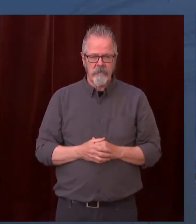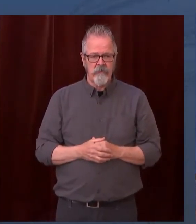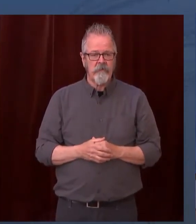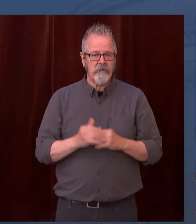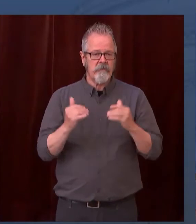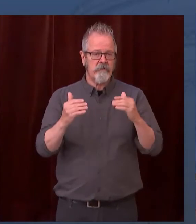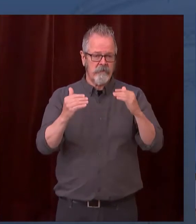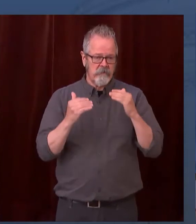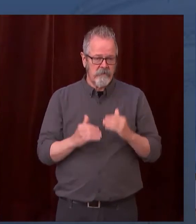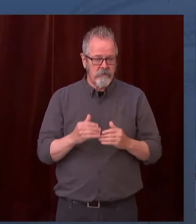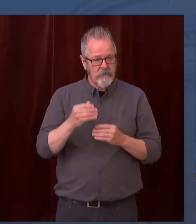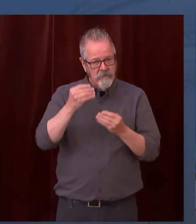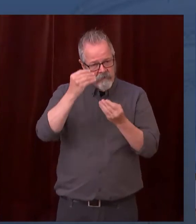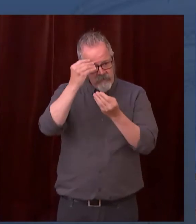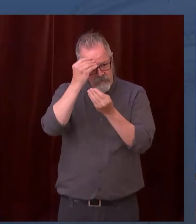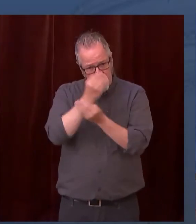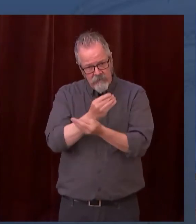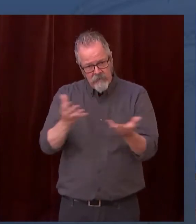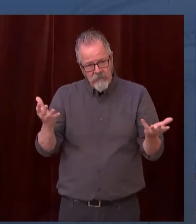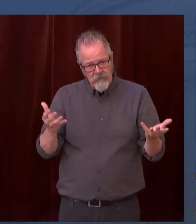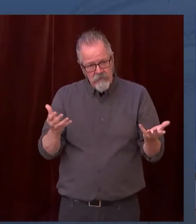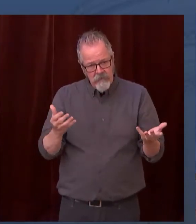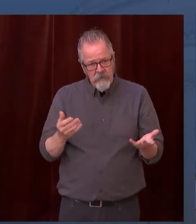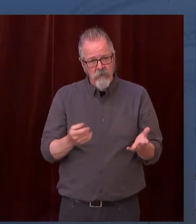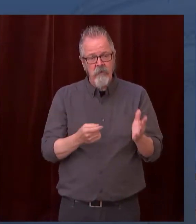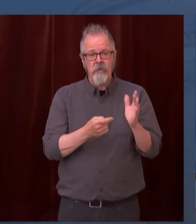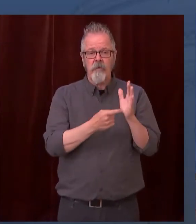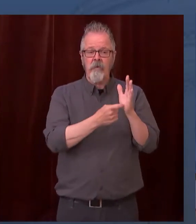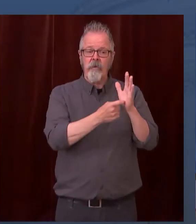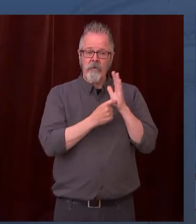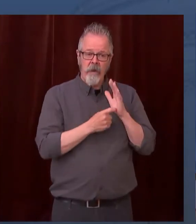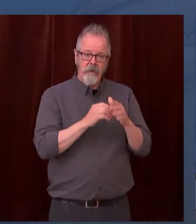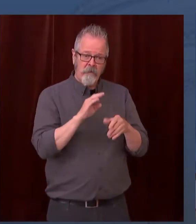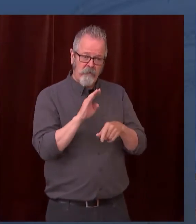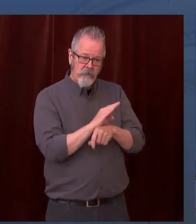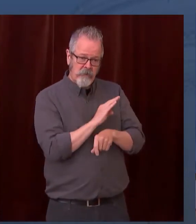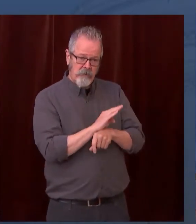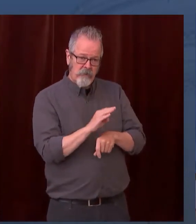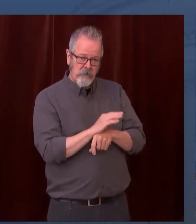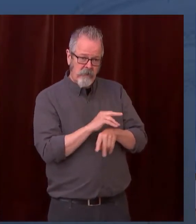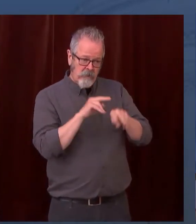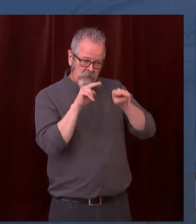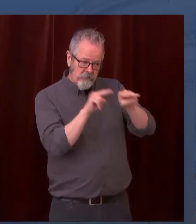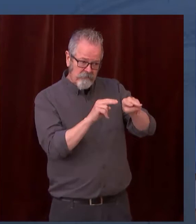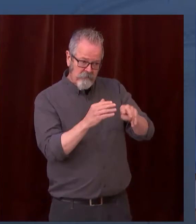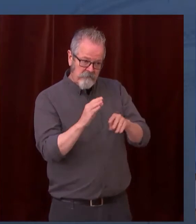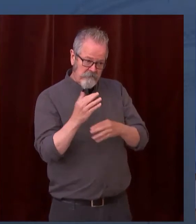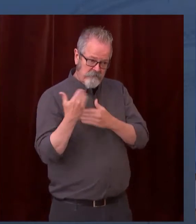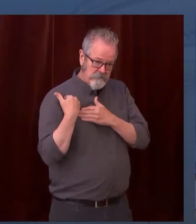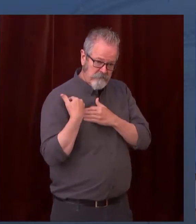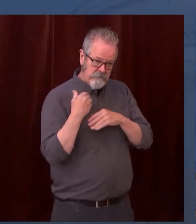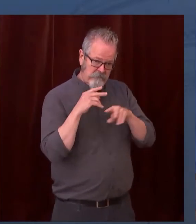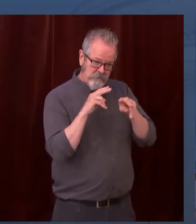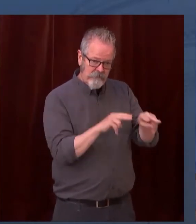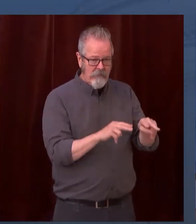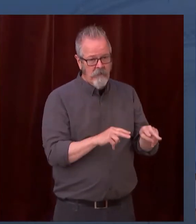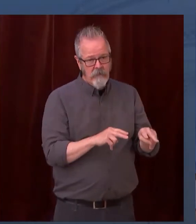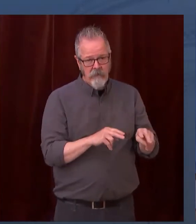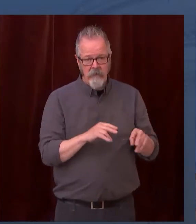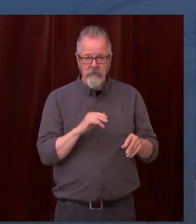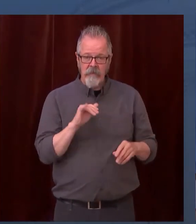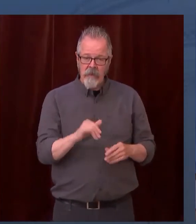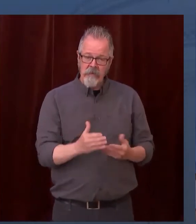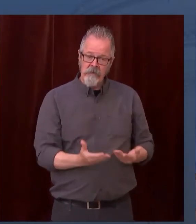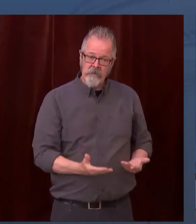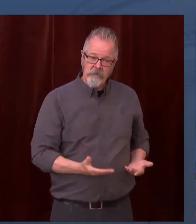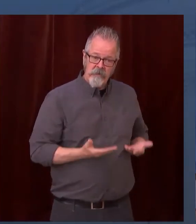is a legal requirement. This is not merely a suggestion. If you go to a business